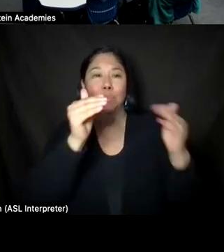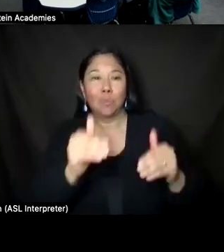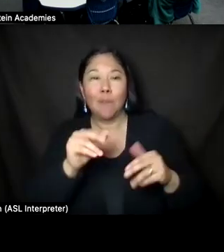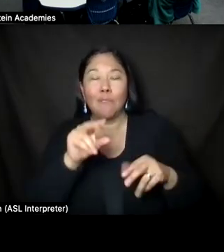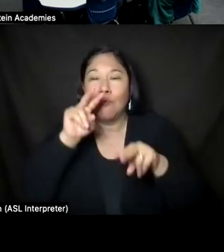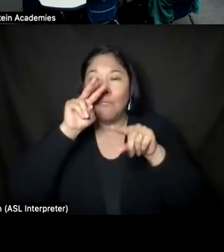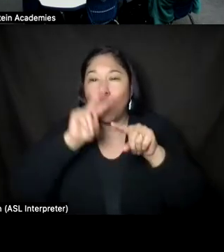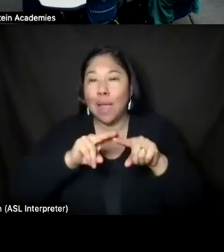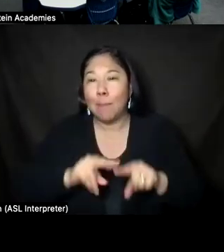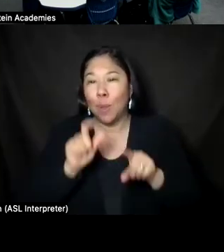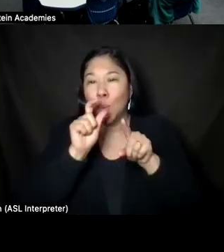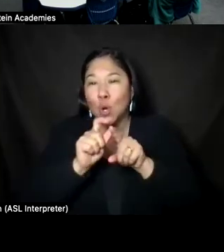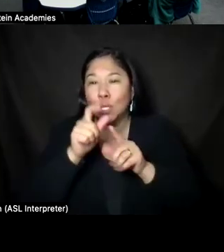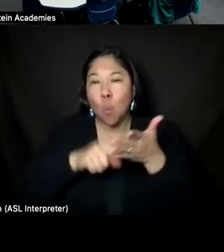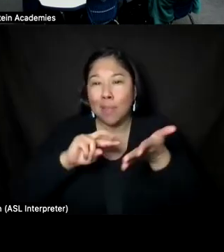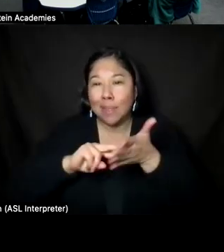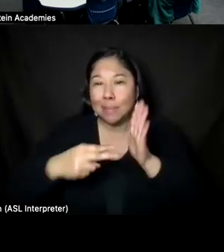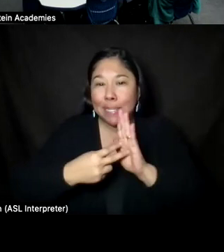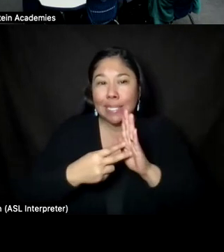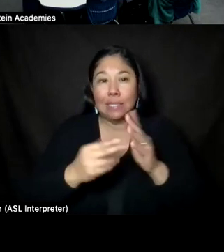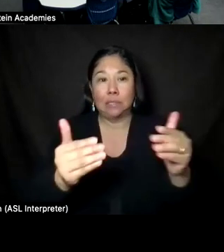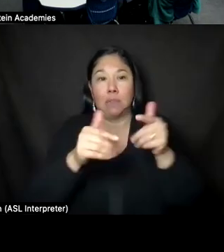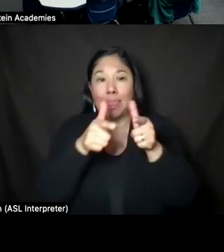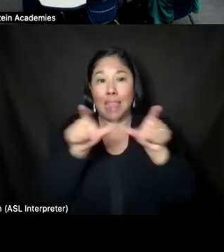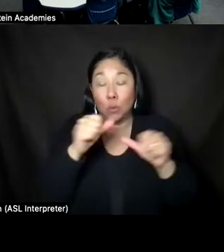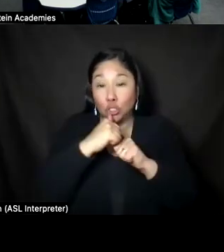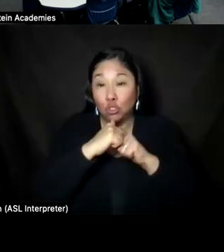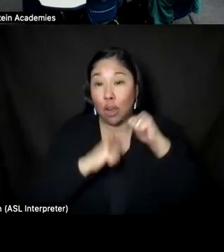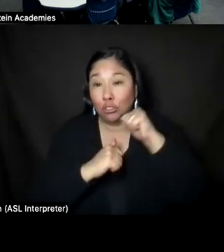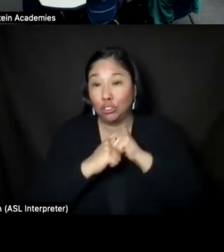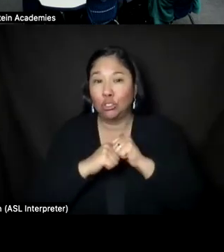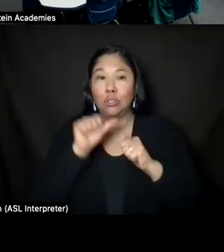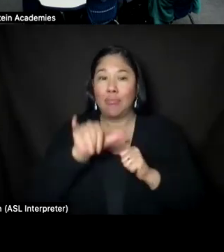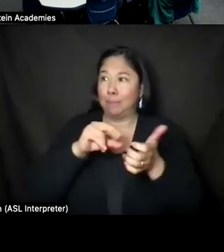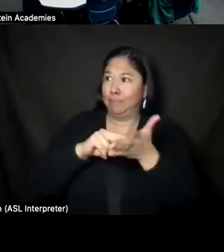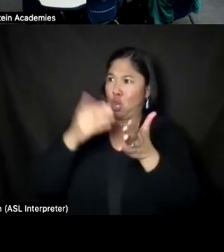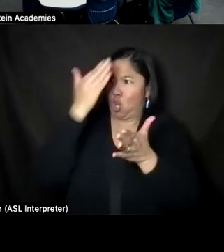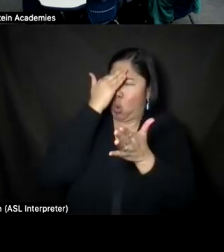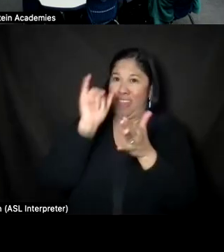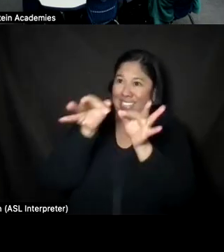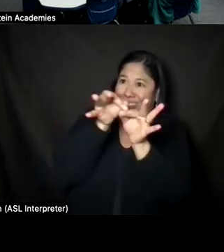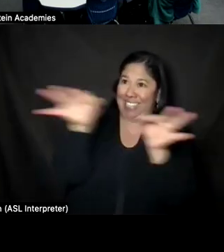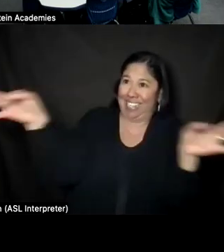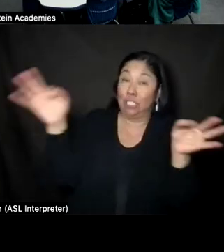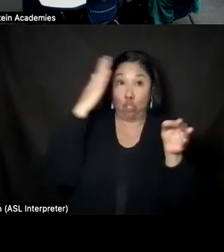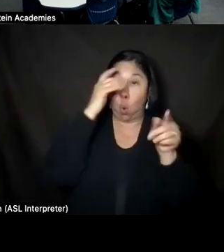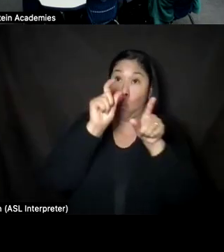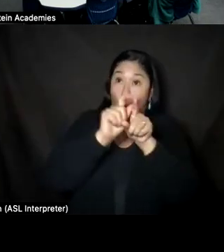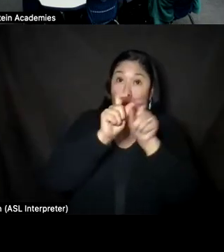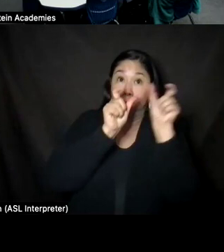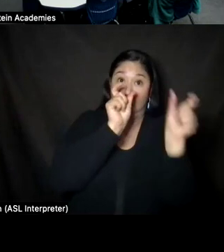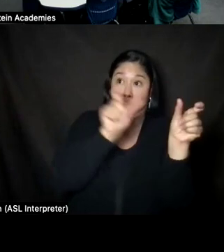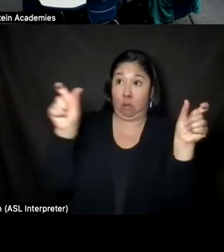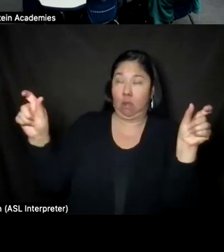what words mean. Language structure, so that's like knowing what a sentence is, knowing that words make up a sentence.